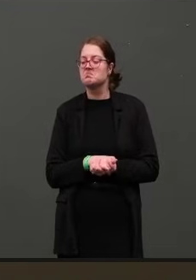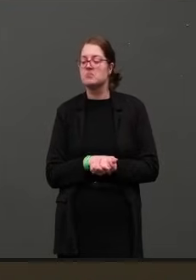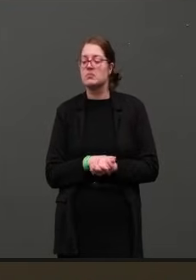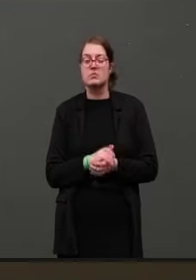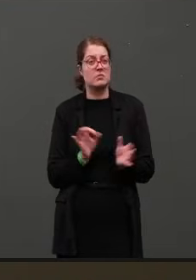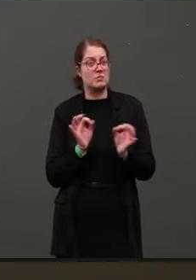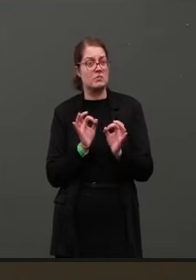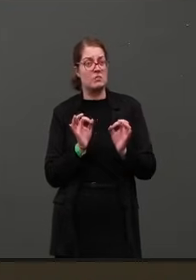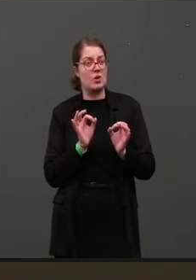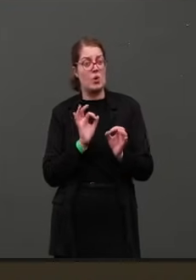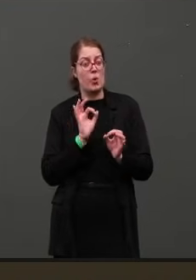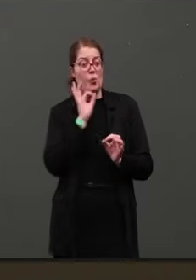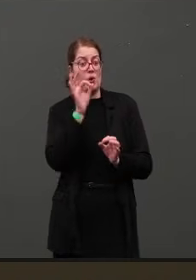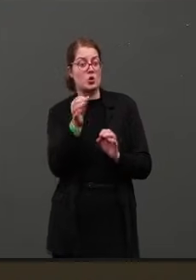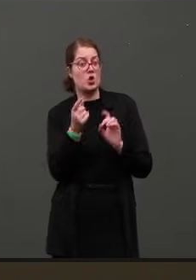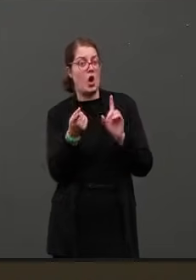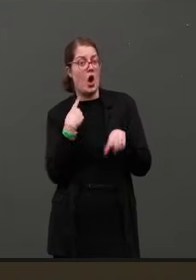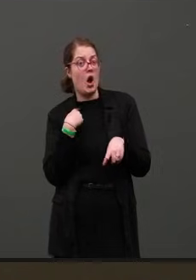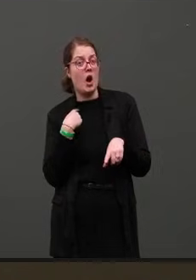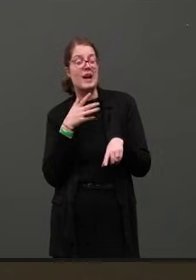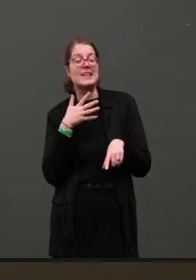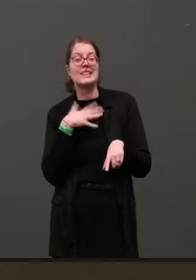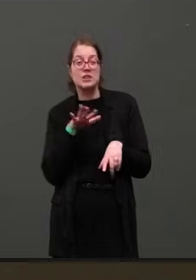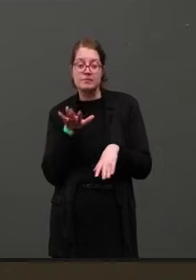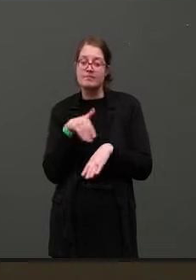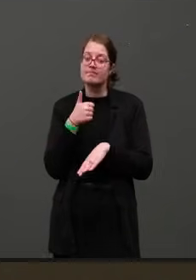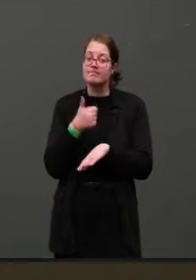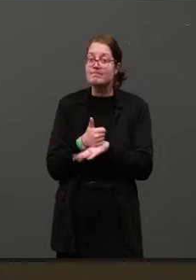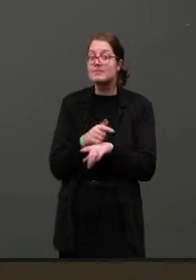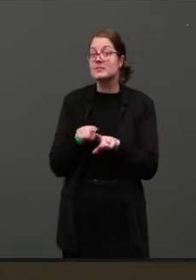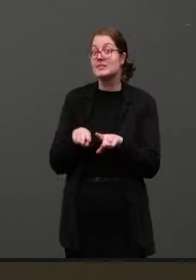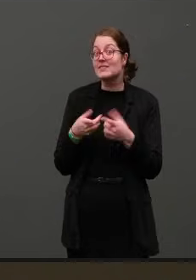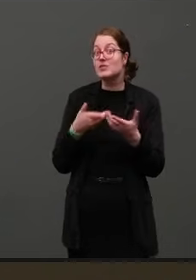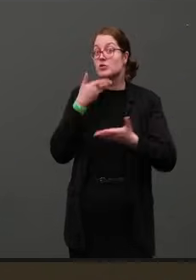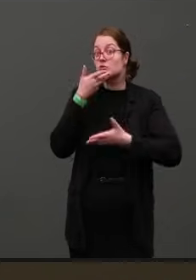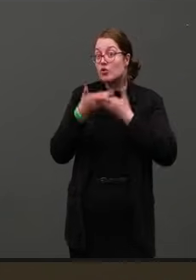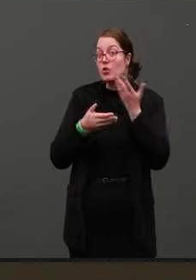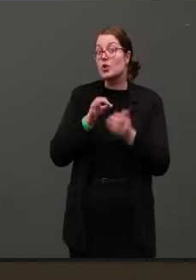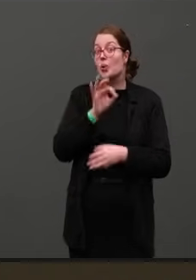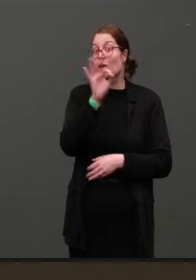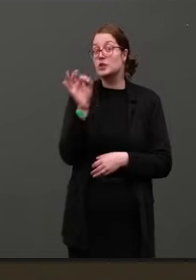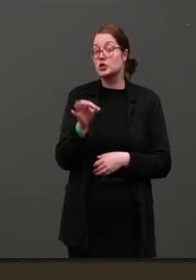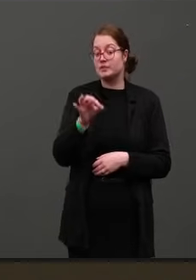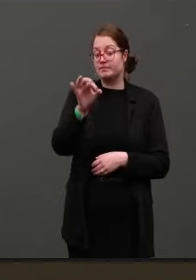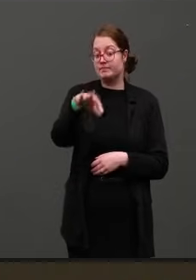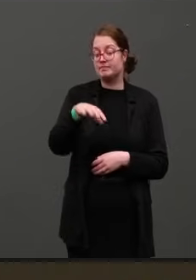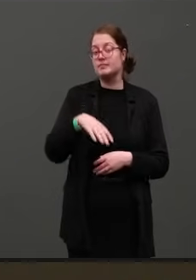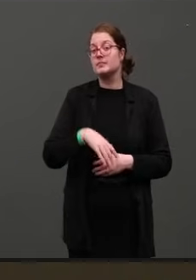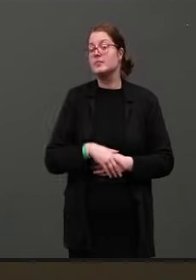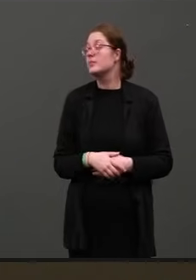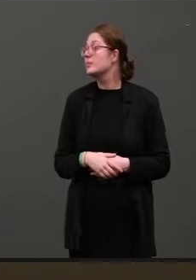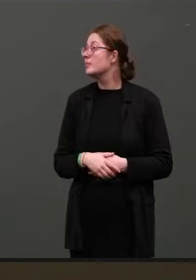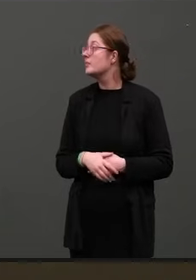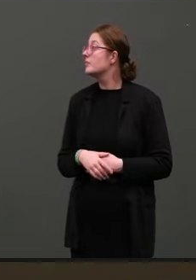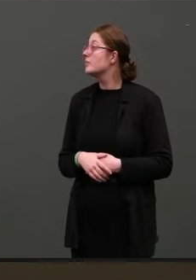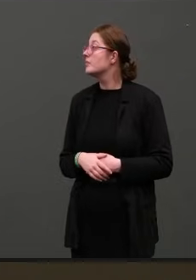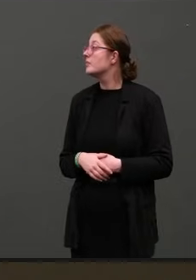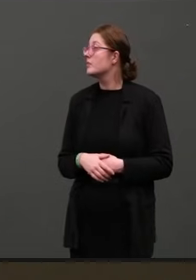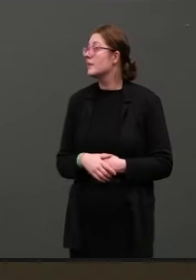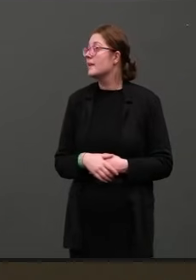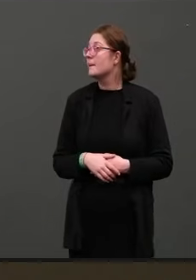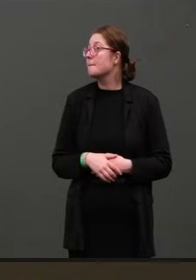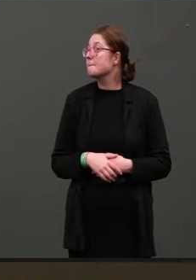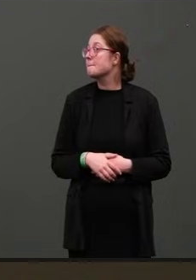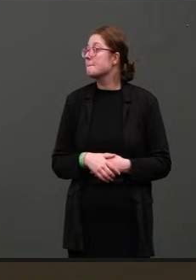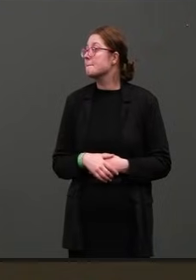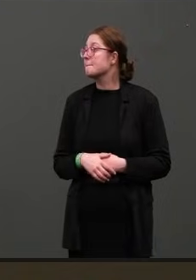answer, then you need to set up a different story question instead. Now, all of this does not mean that your story must